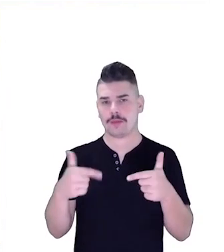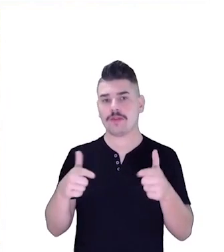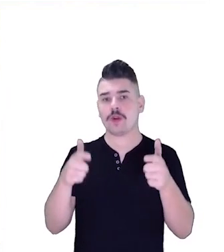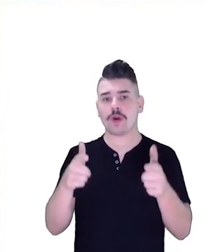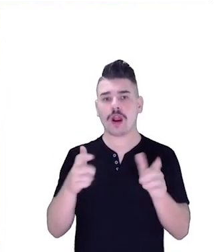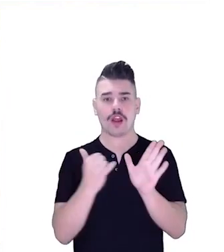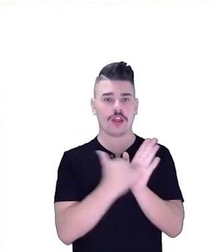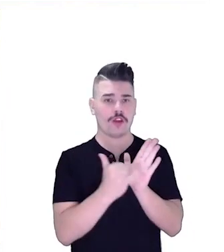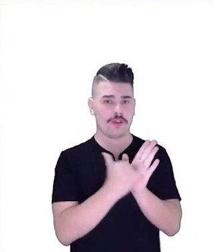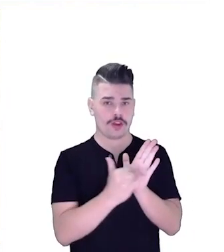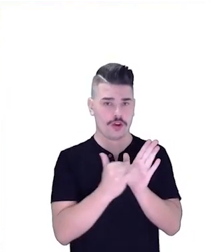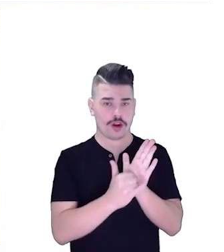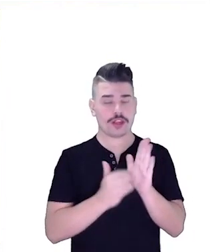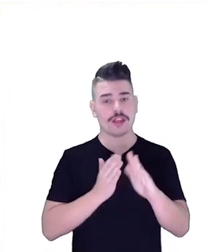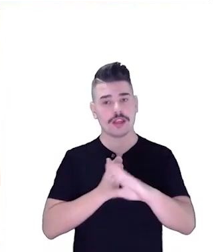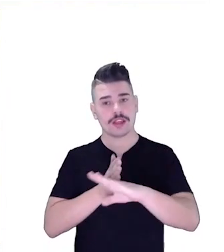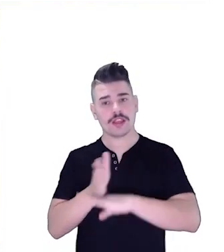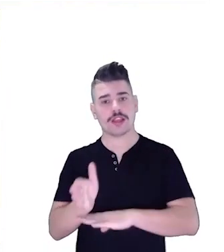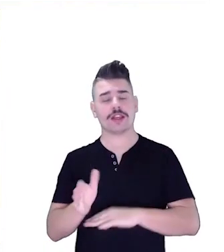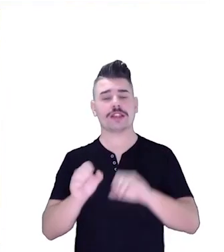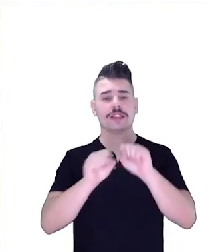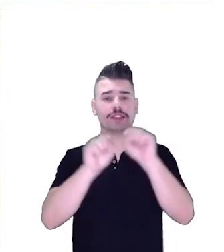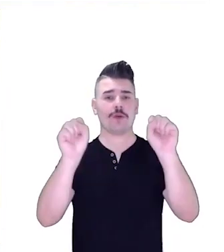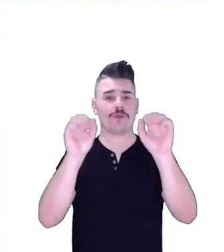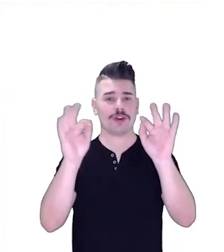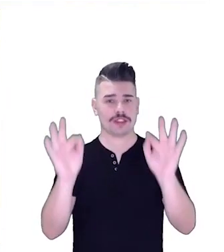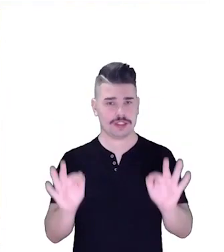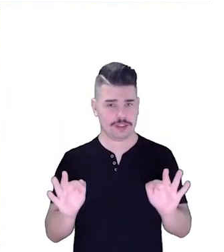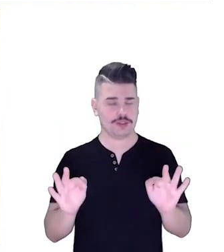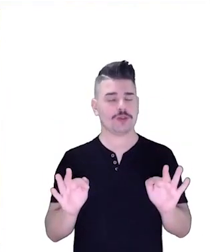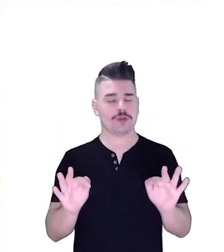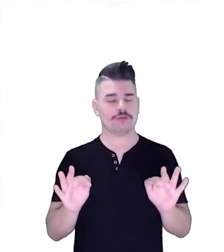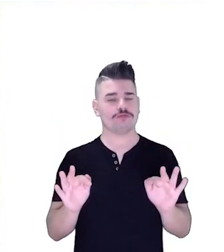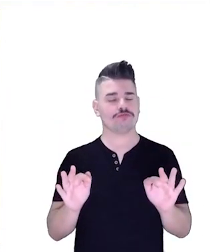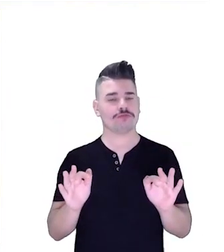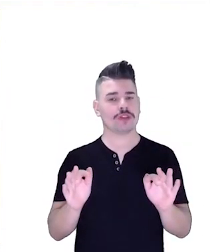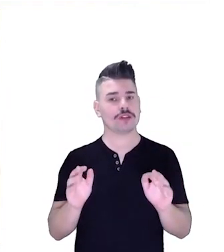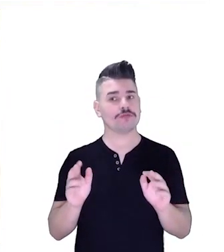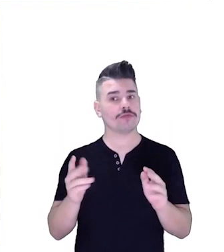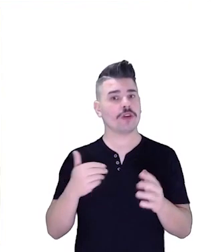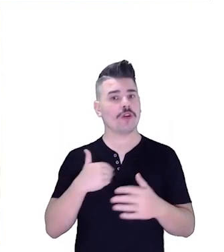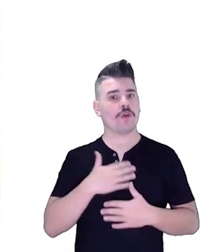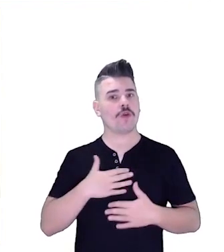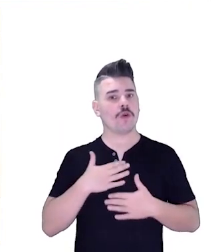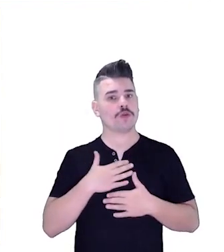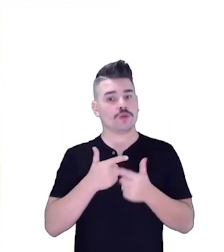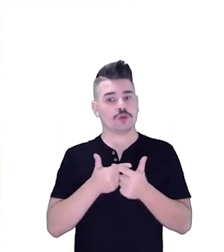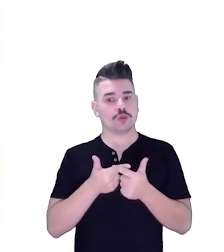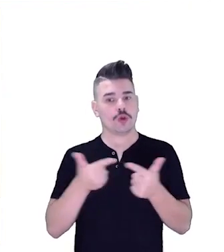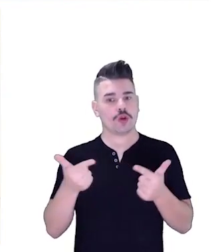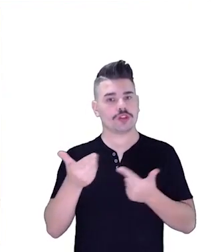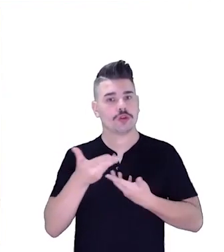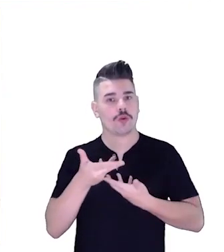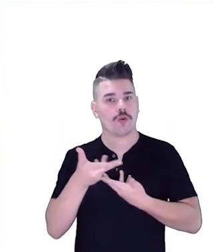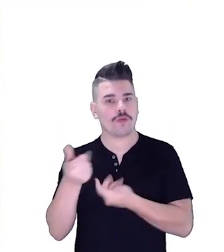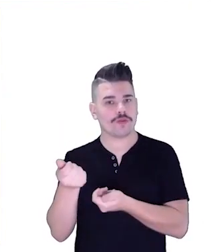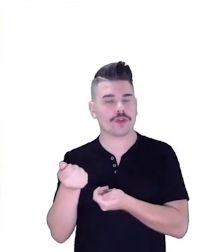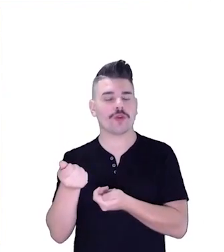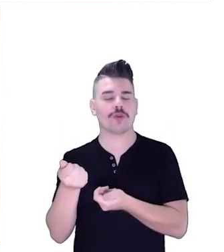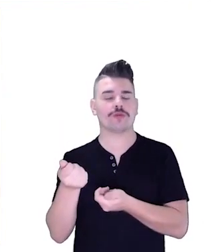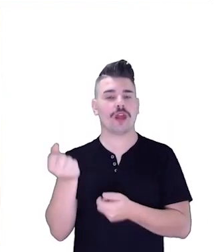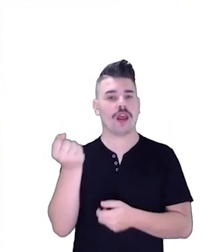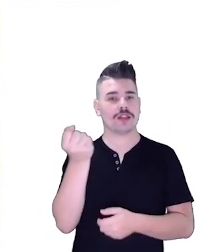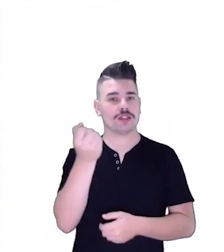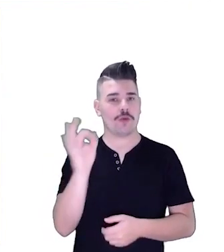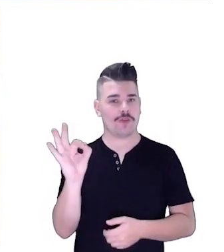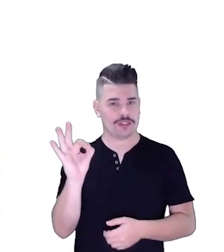na época trabalhava em Nova York, ia bastante a São Francisco e foi sortuda de ter sido convidada